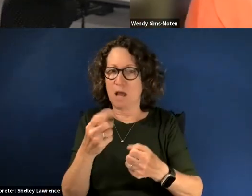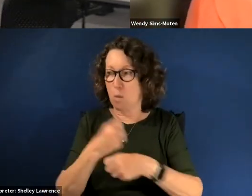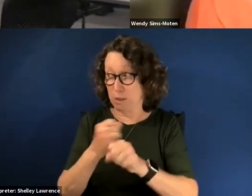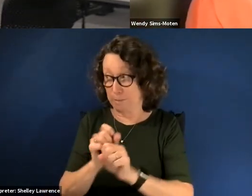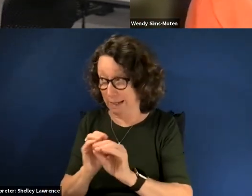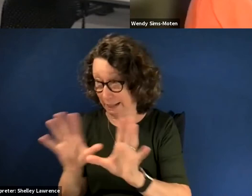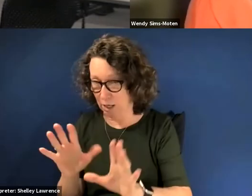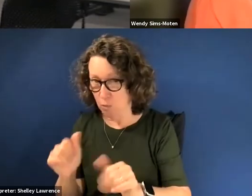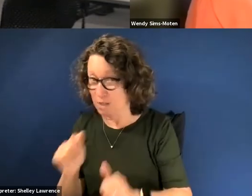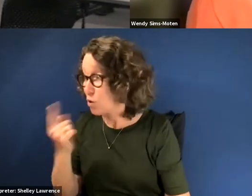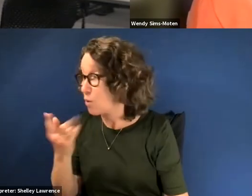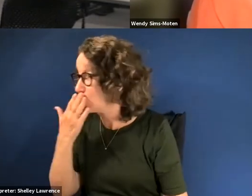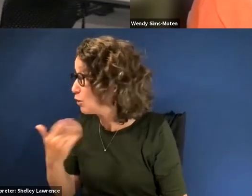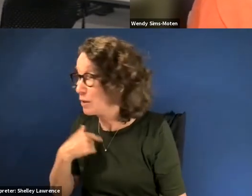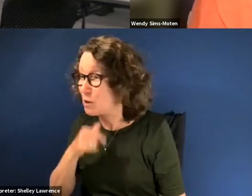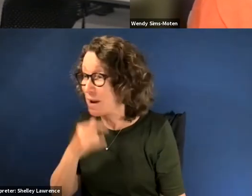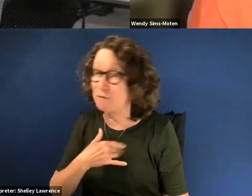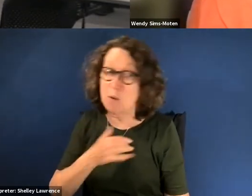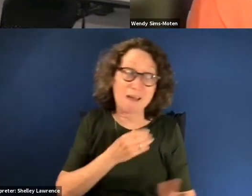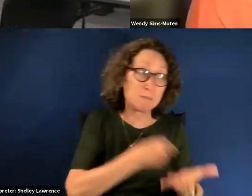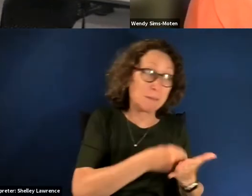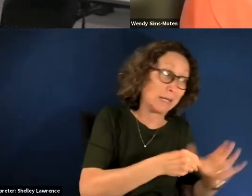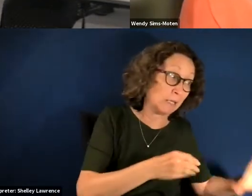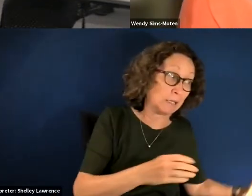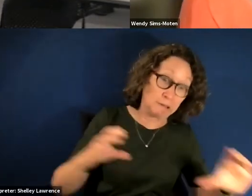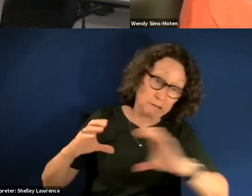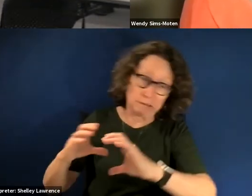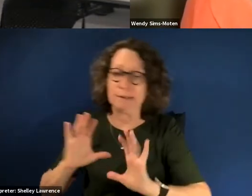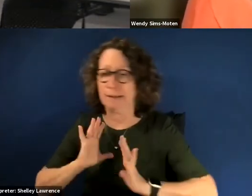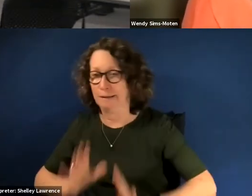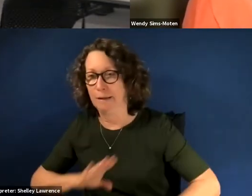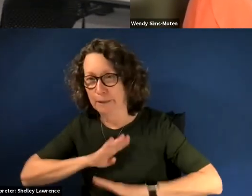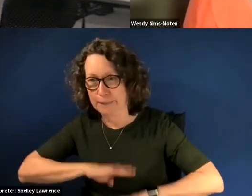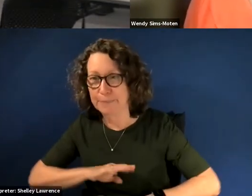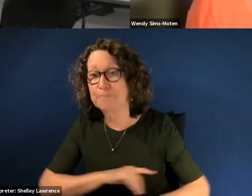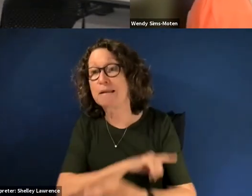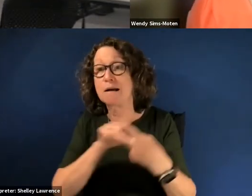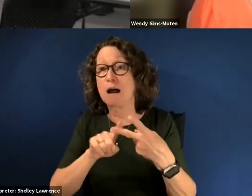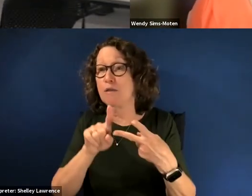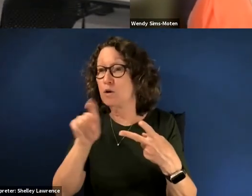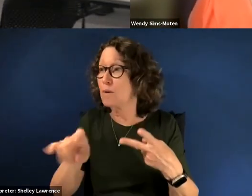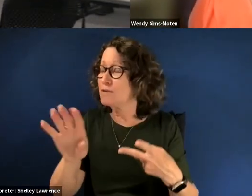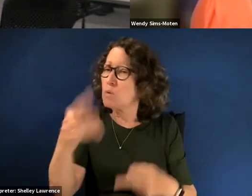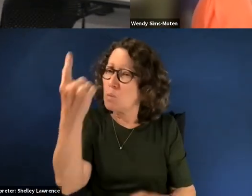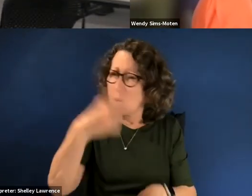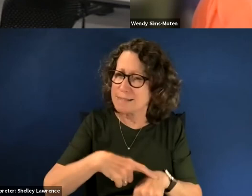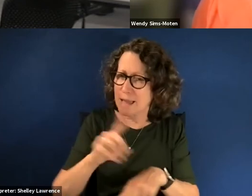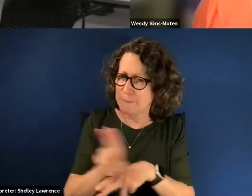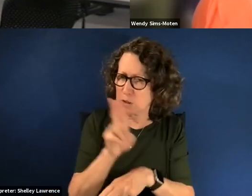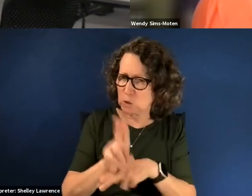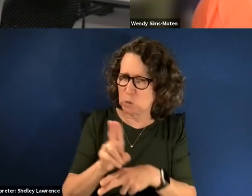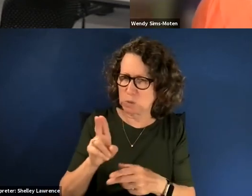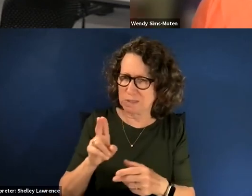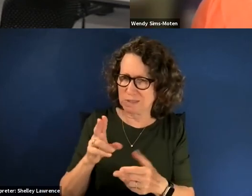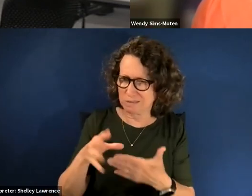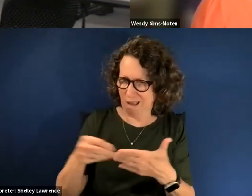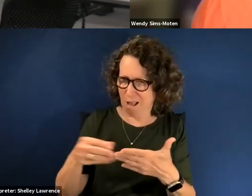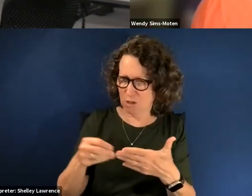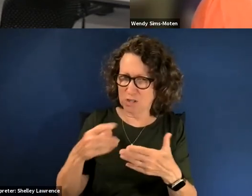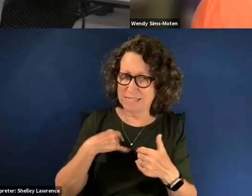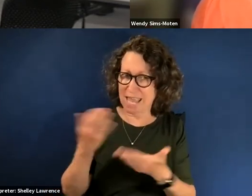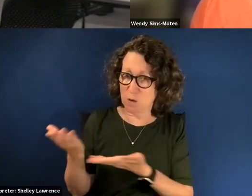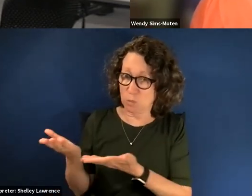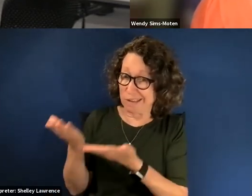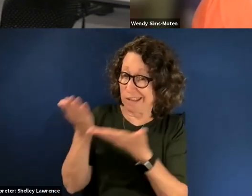sure, which is always good. We don't have to have a match. Yeah. The other question is the one-time use dollars, can we carry